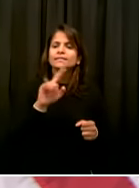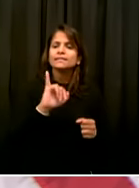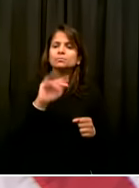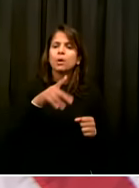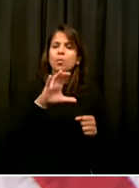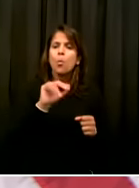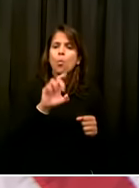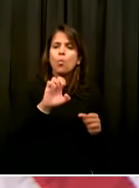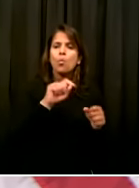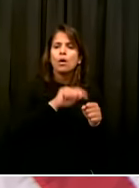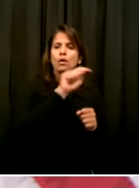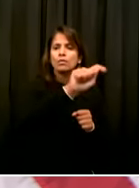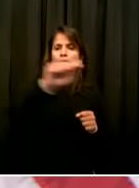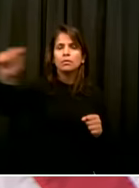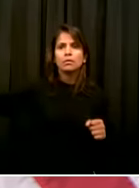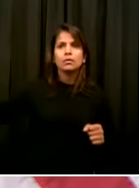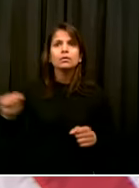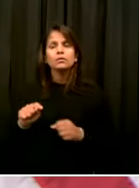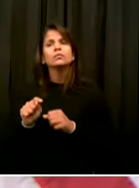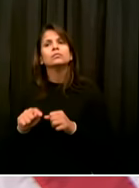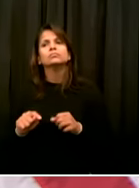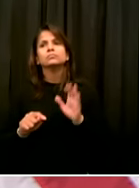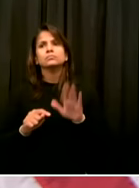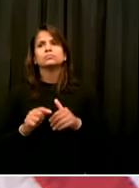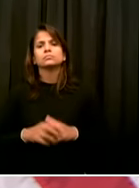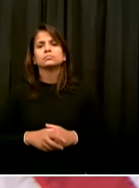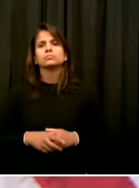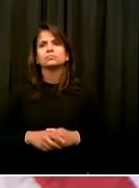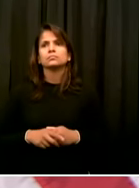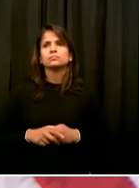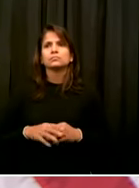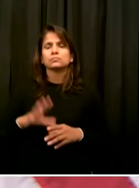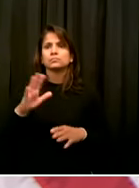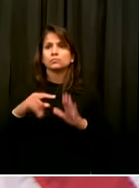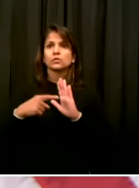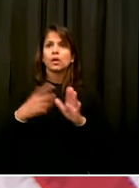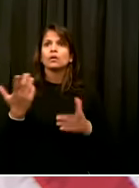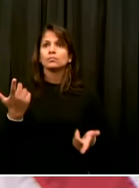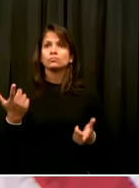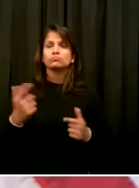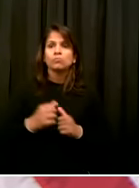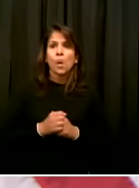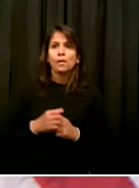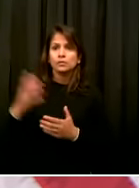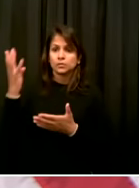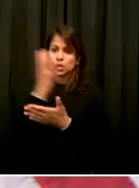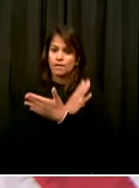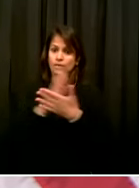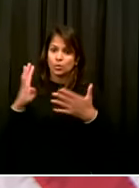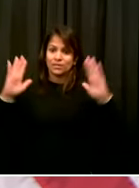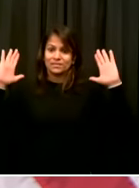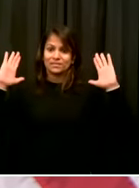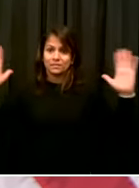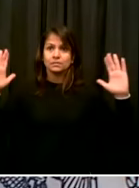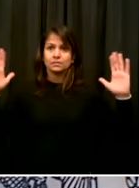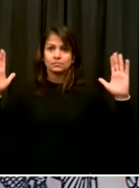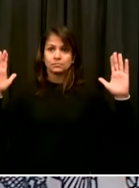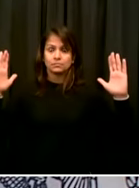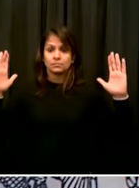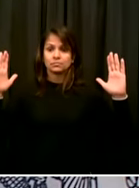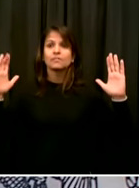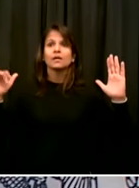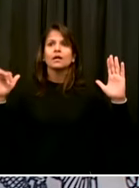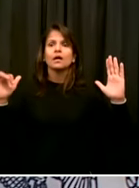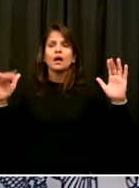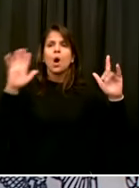most recent 4 weeks that we have, also broken down in that geographic manner.